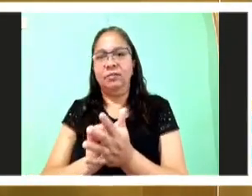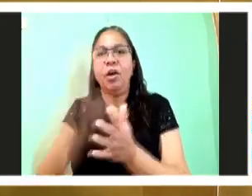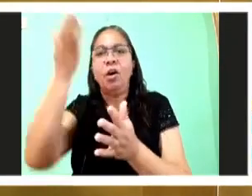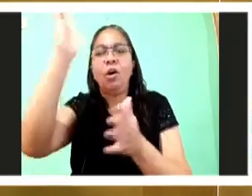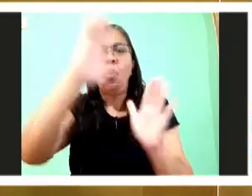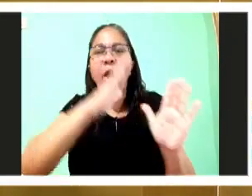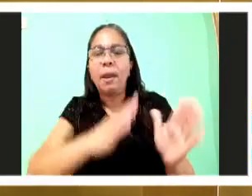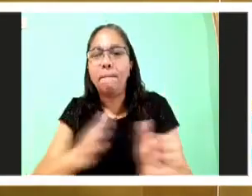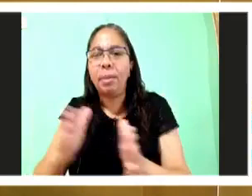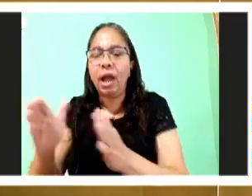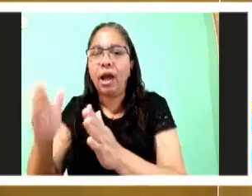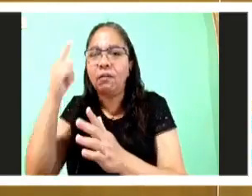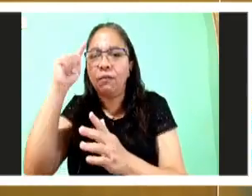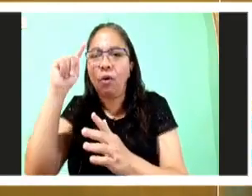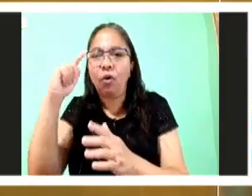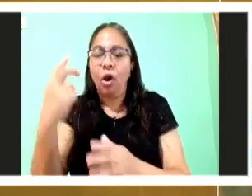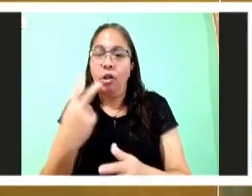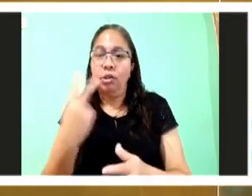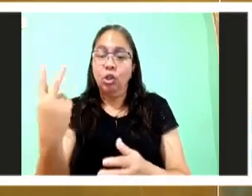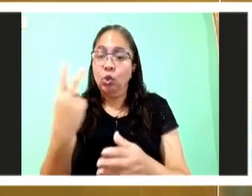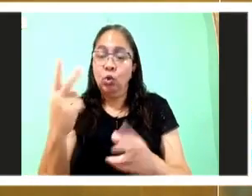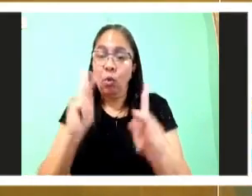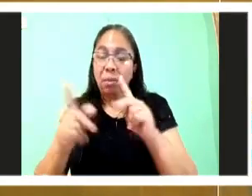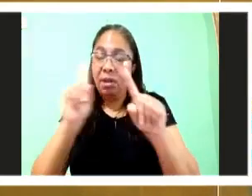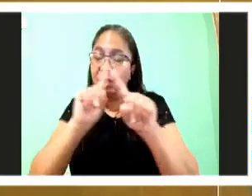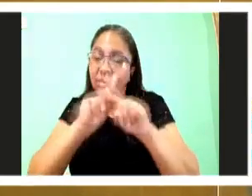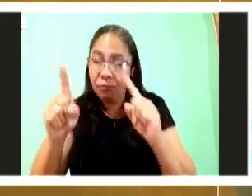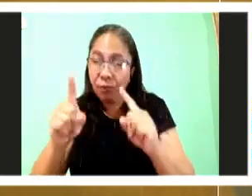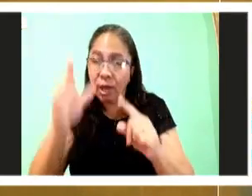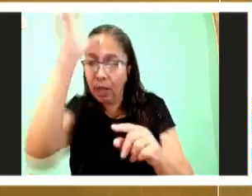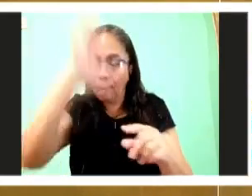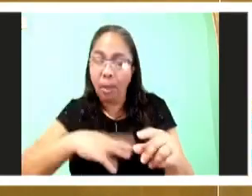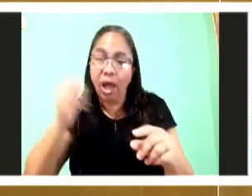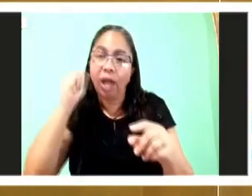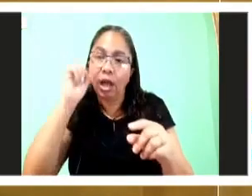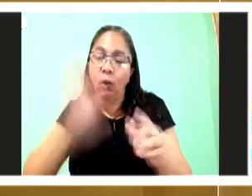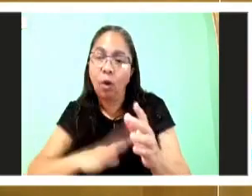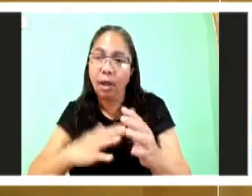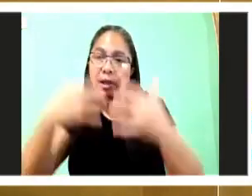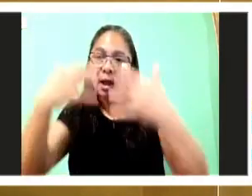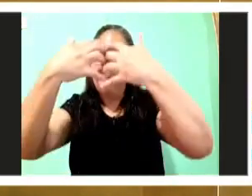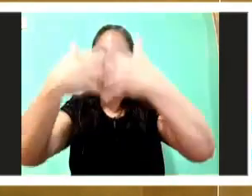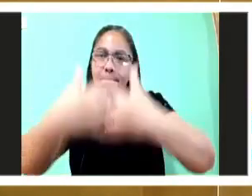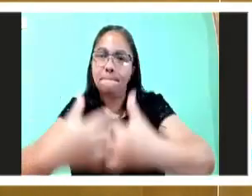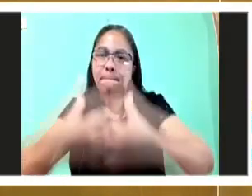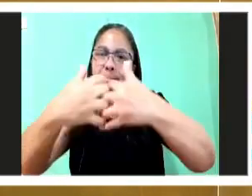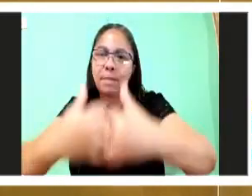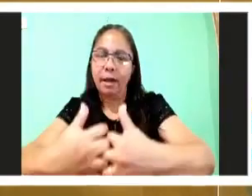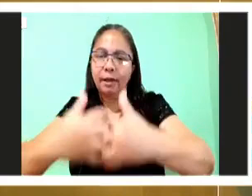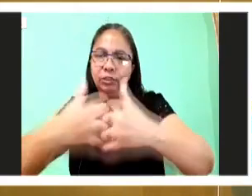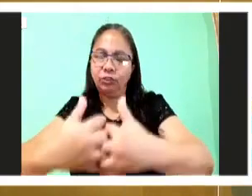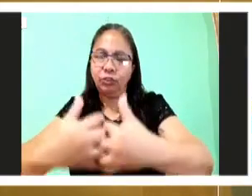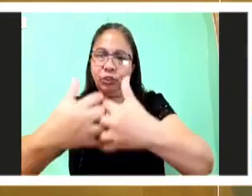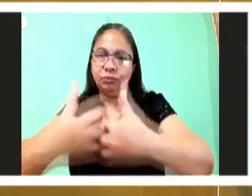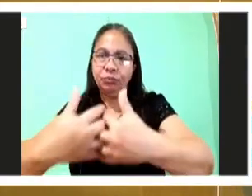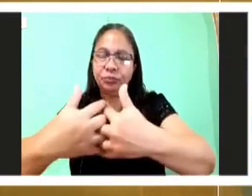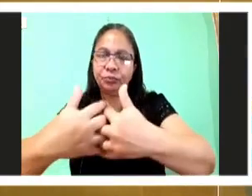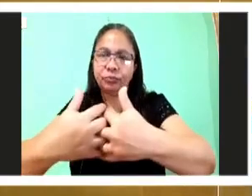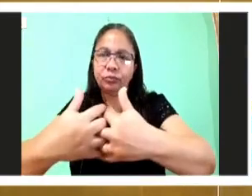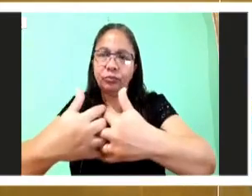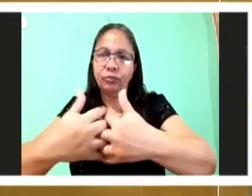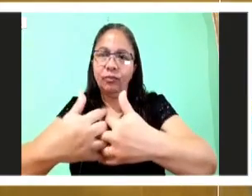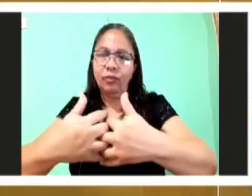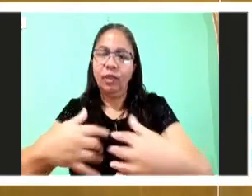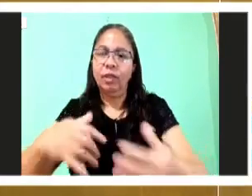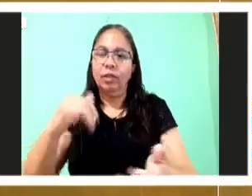two, different as they are, will be complementary. And then their complementarity, that is